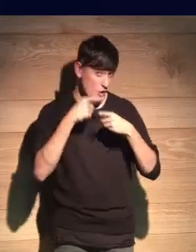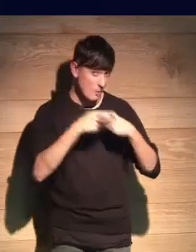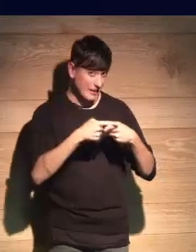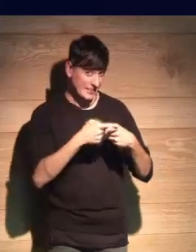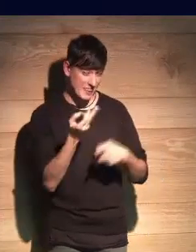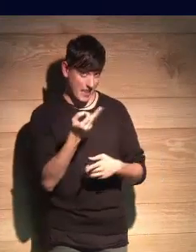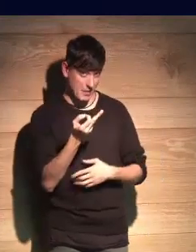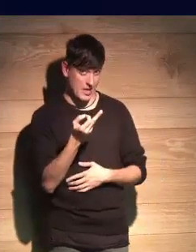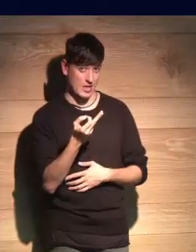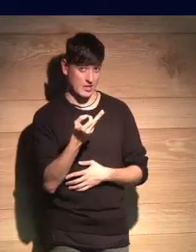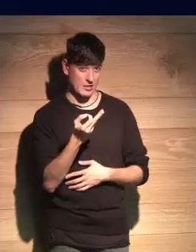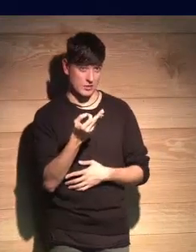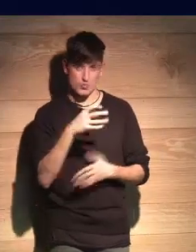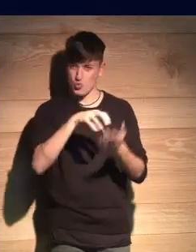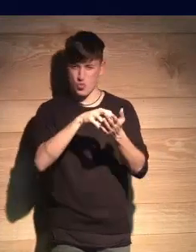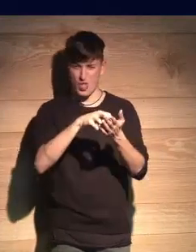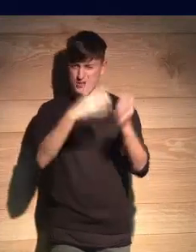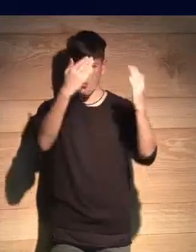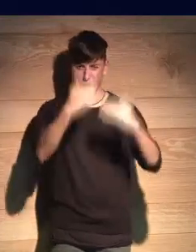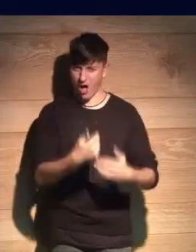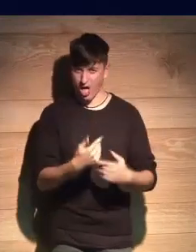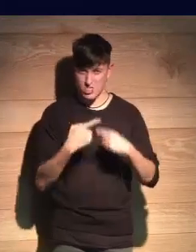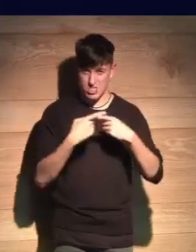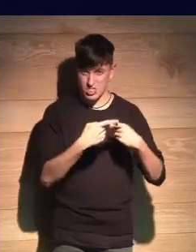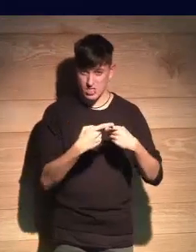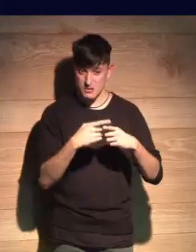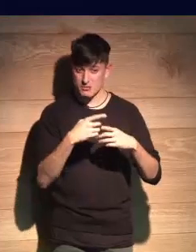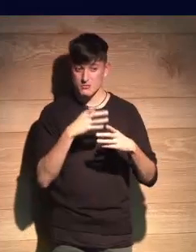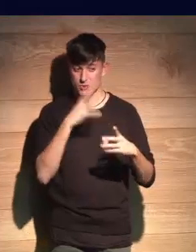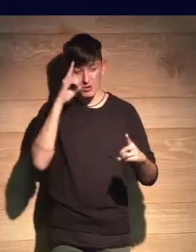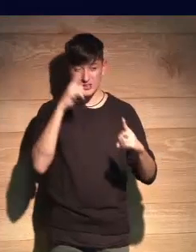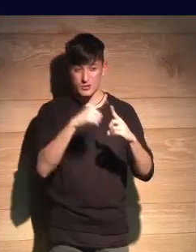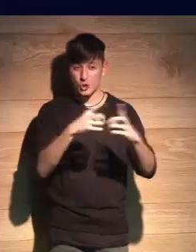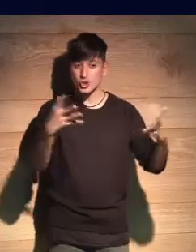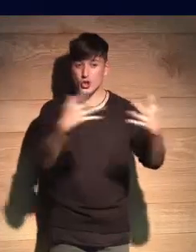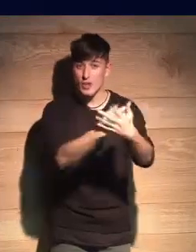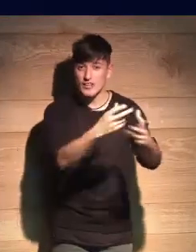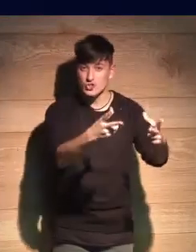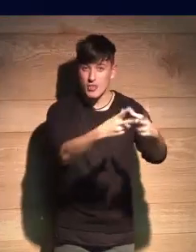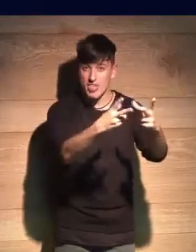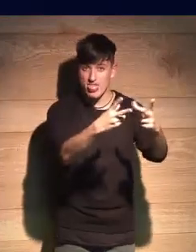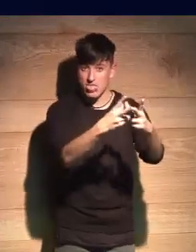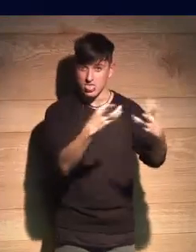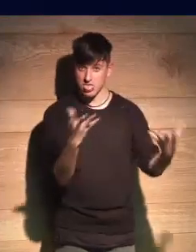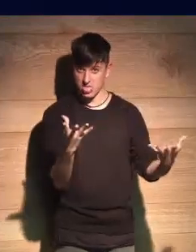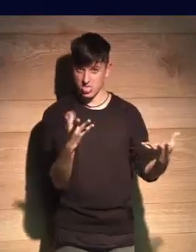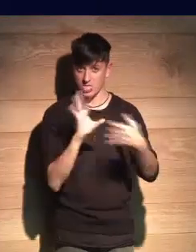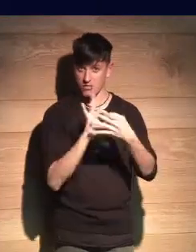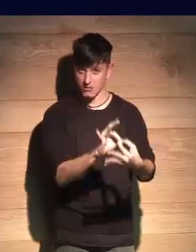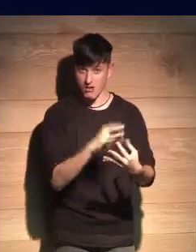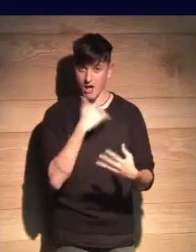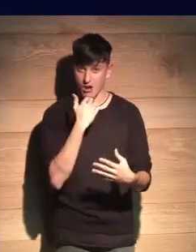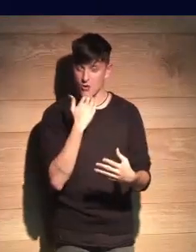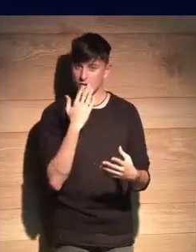positioning that should be shared by men and women because it's there for the whole of society. So it's